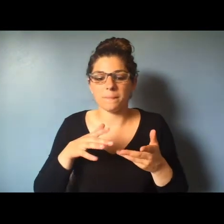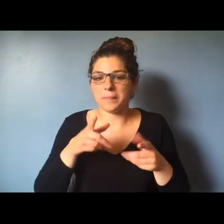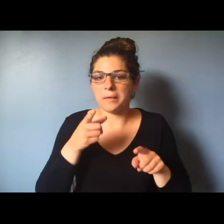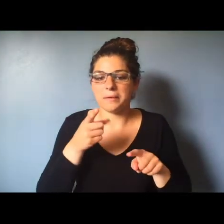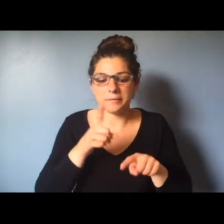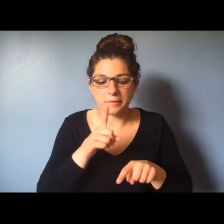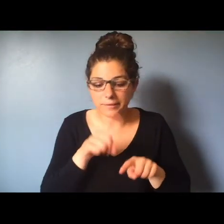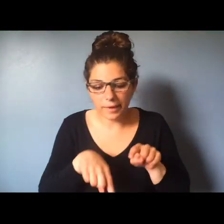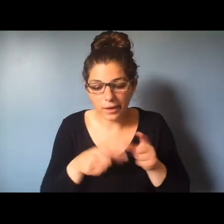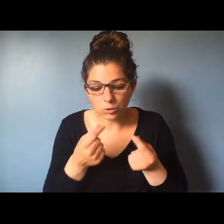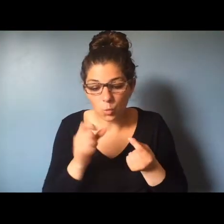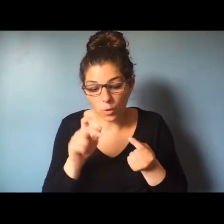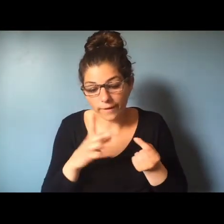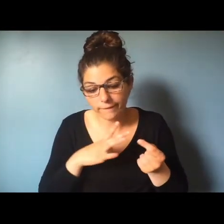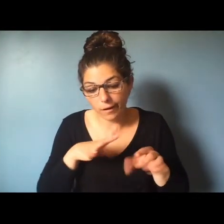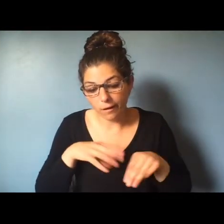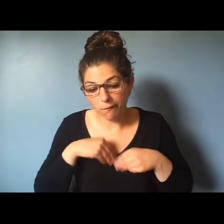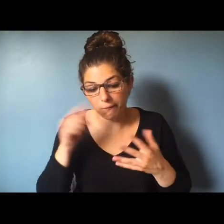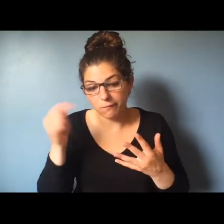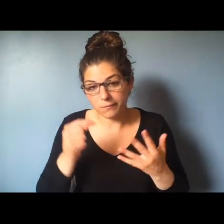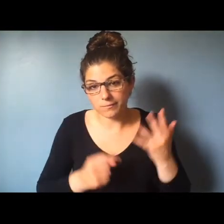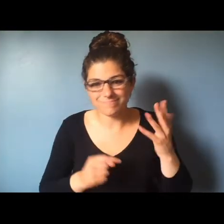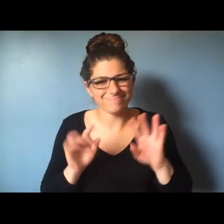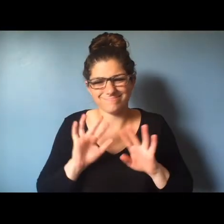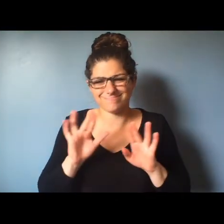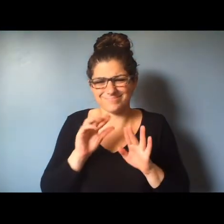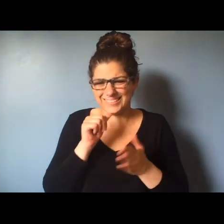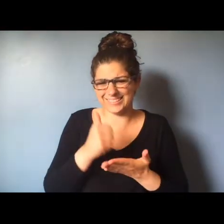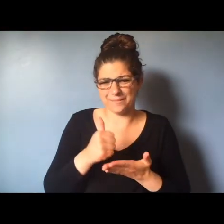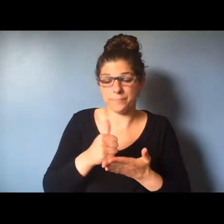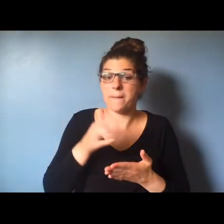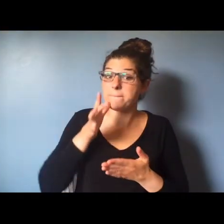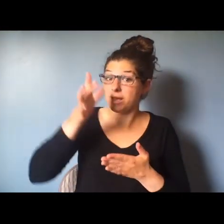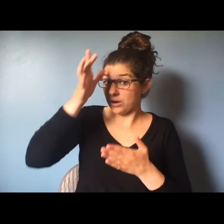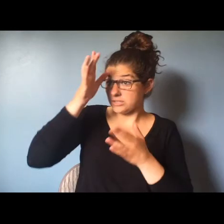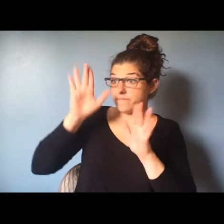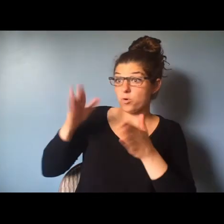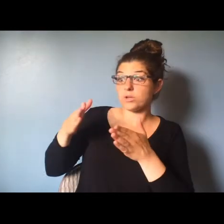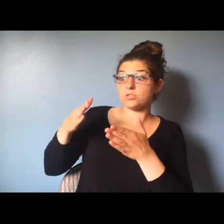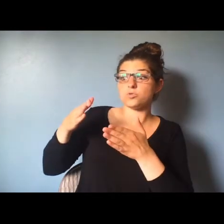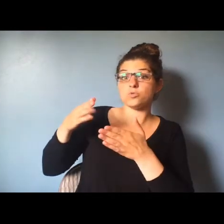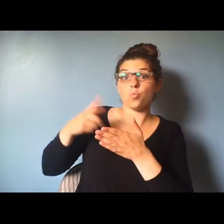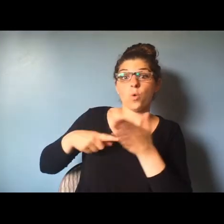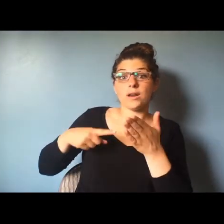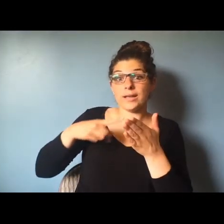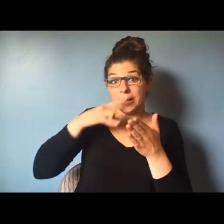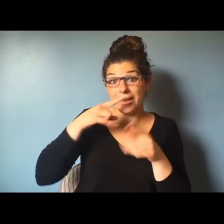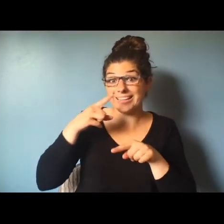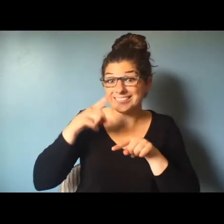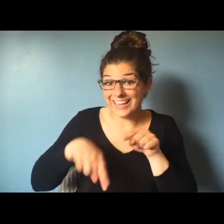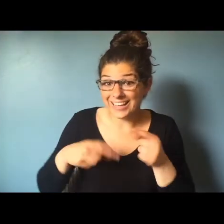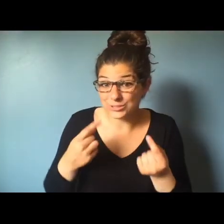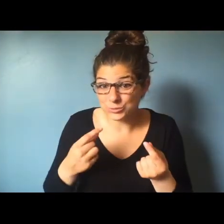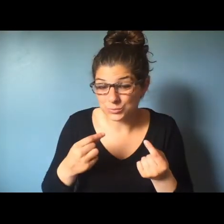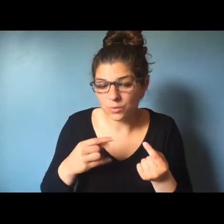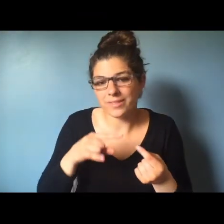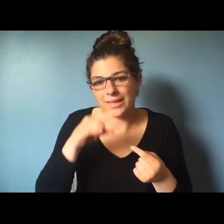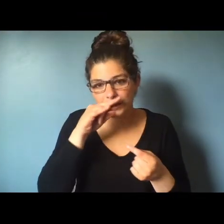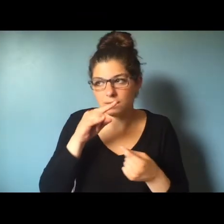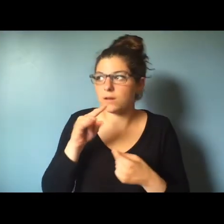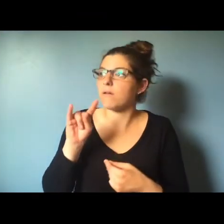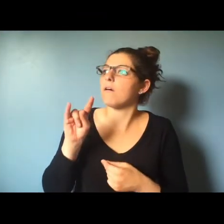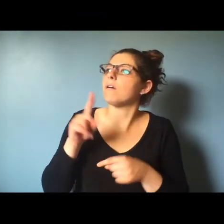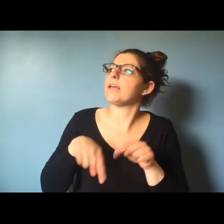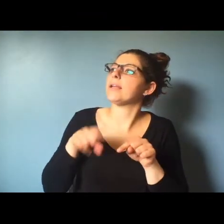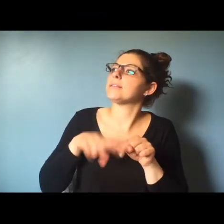cannot do. You know, I think that when the parents focus on what a child can't do, the child